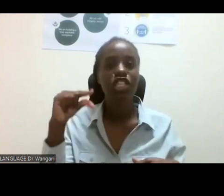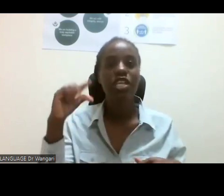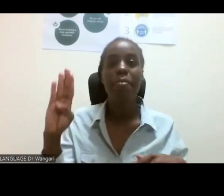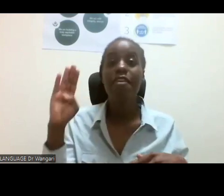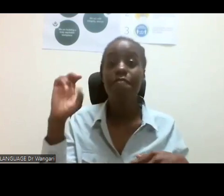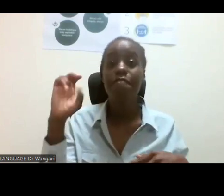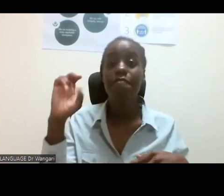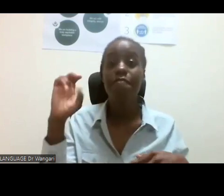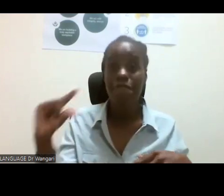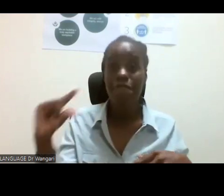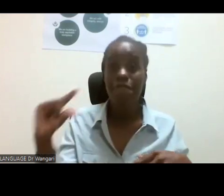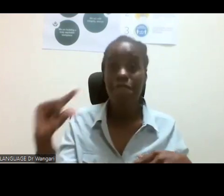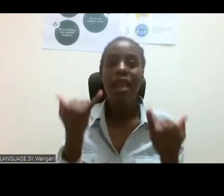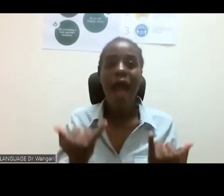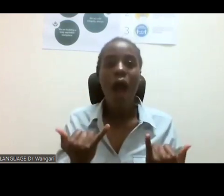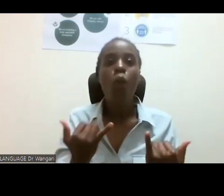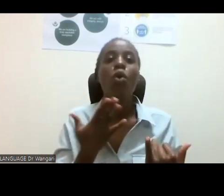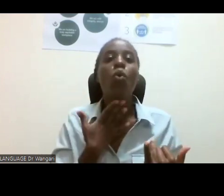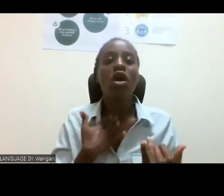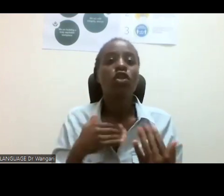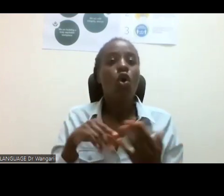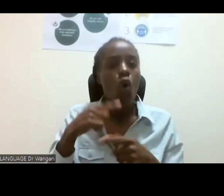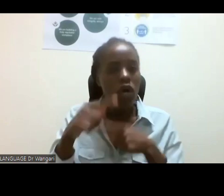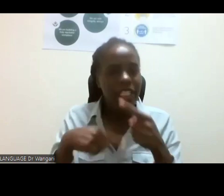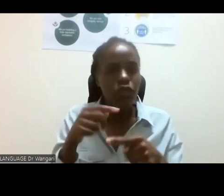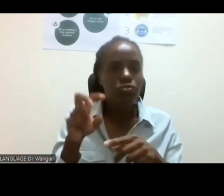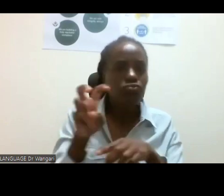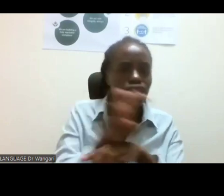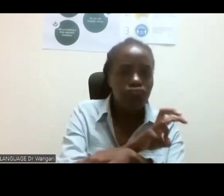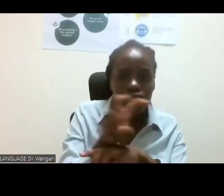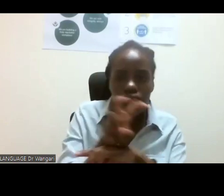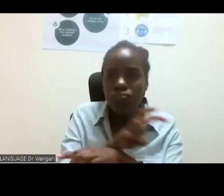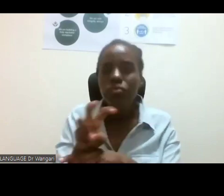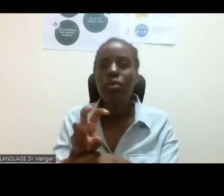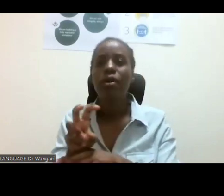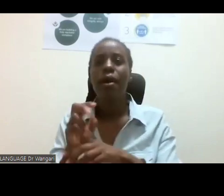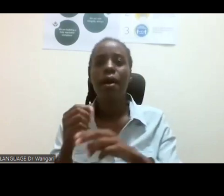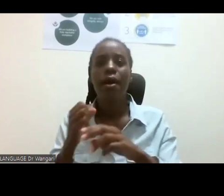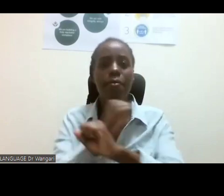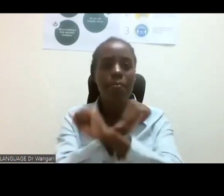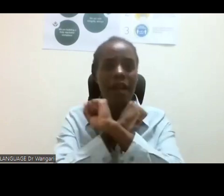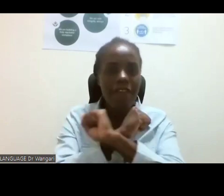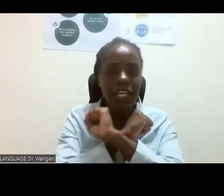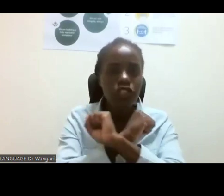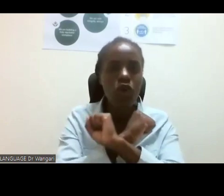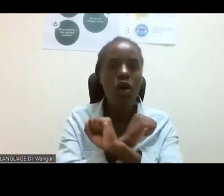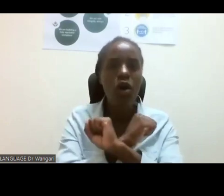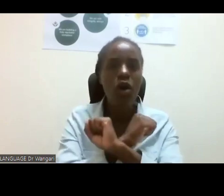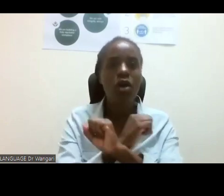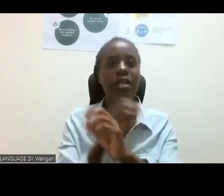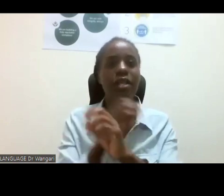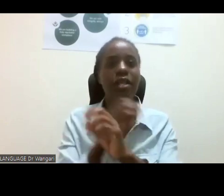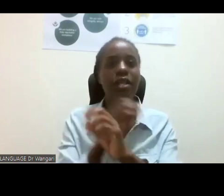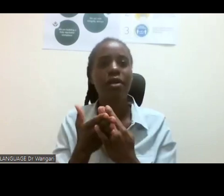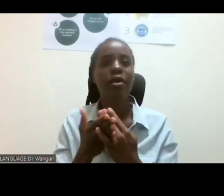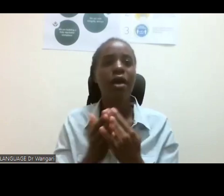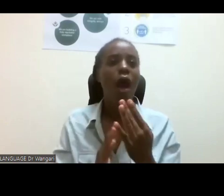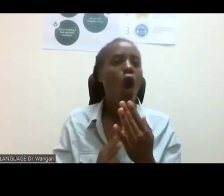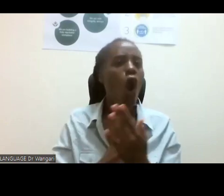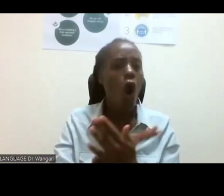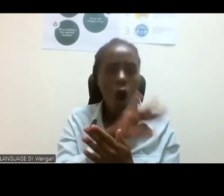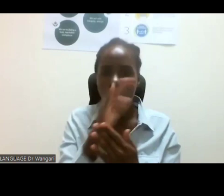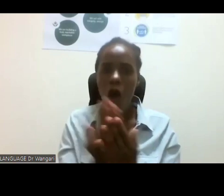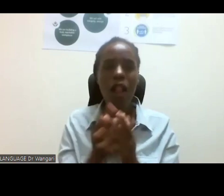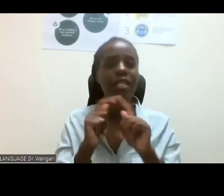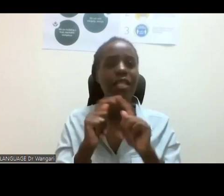through innovation, surveillance, and prevention, cutting across all forms of GBV and